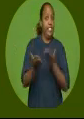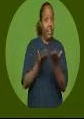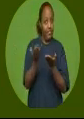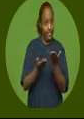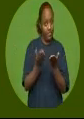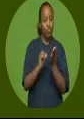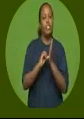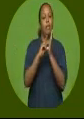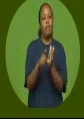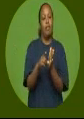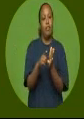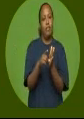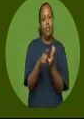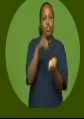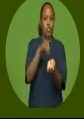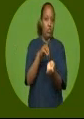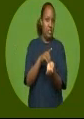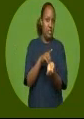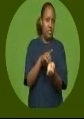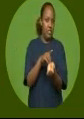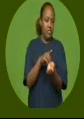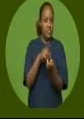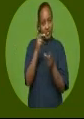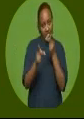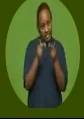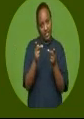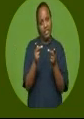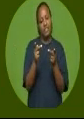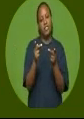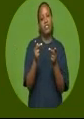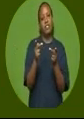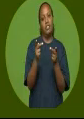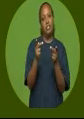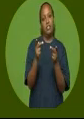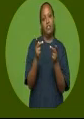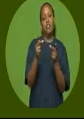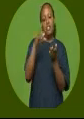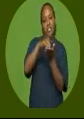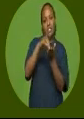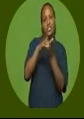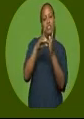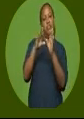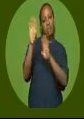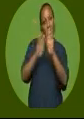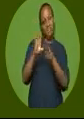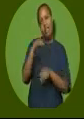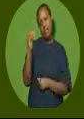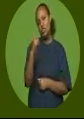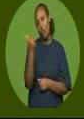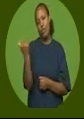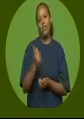services, for example, a doctor's visit, haircut, city bus service, and so